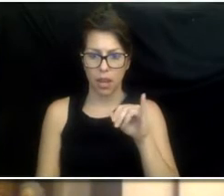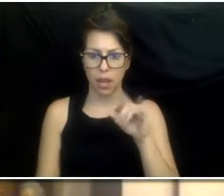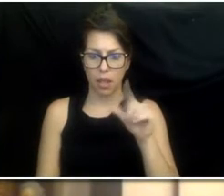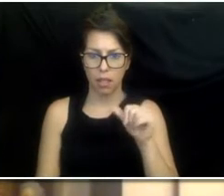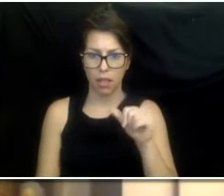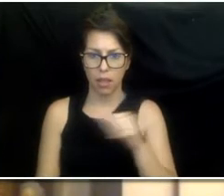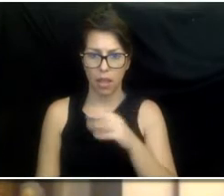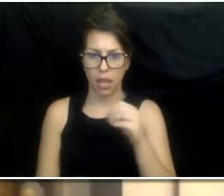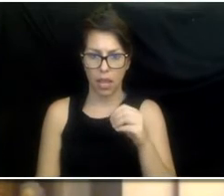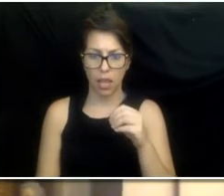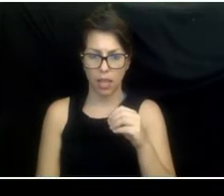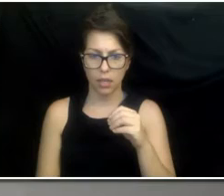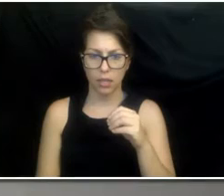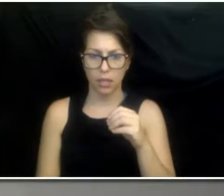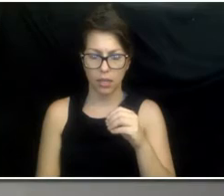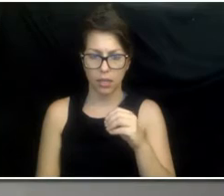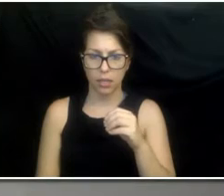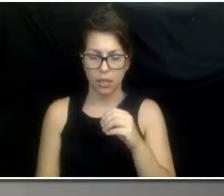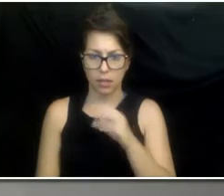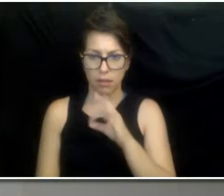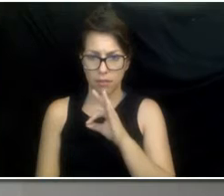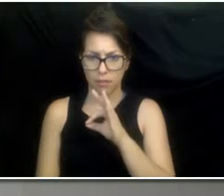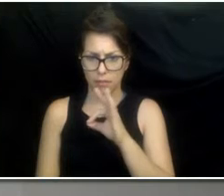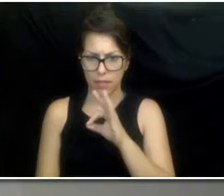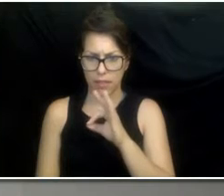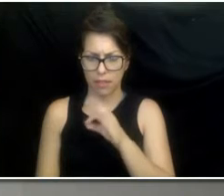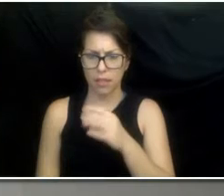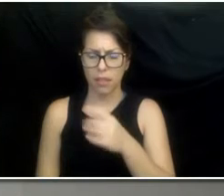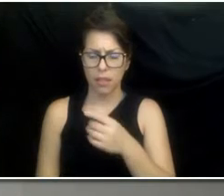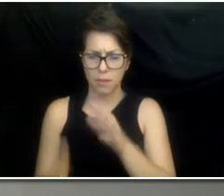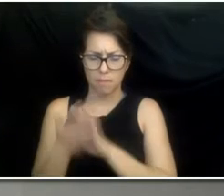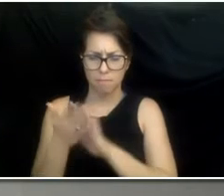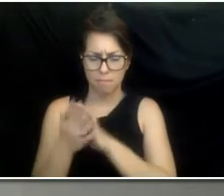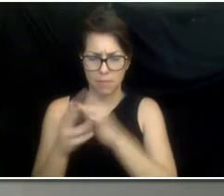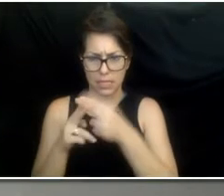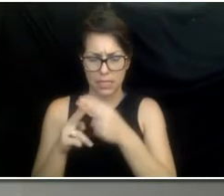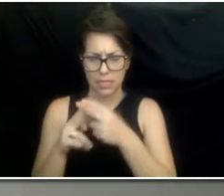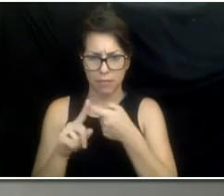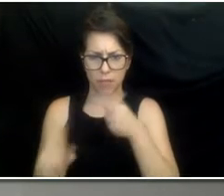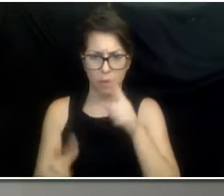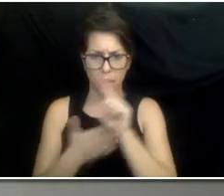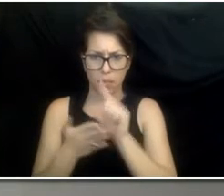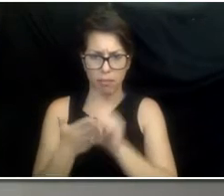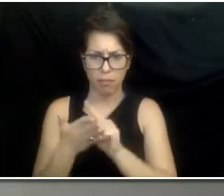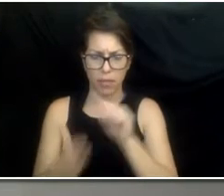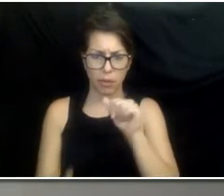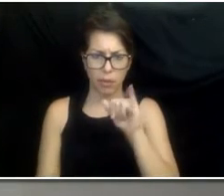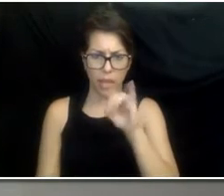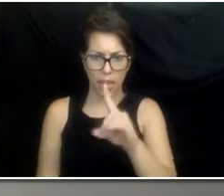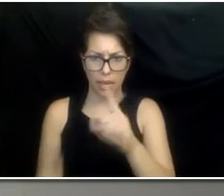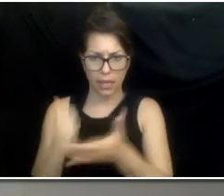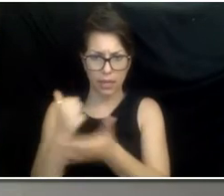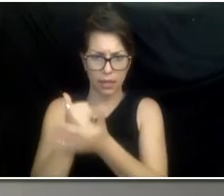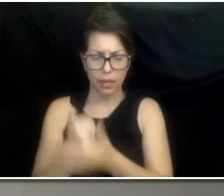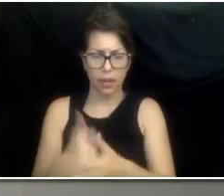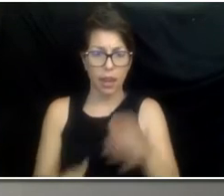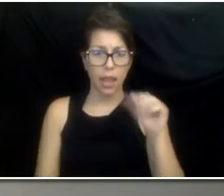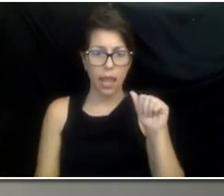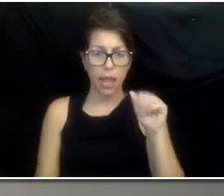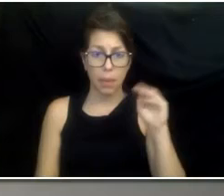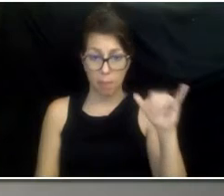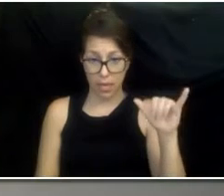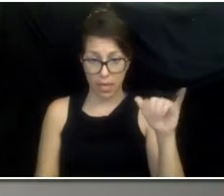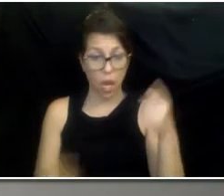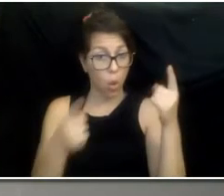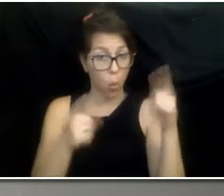testimony good afternoon thank you speaker Johnson chair rosenfall the committee on women and gender Equity chair Richards the